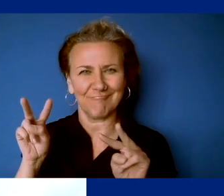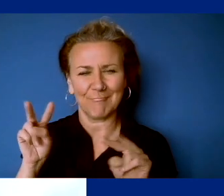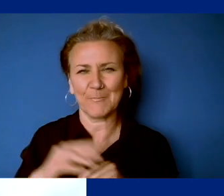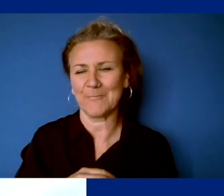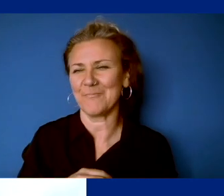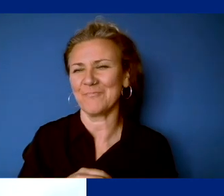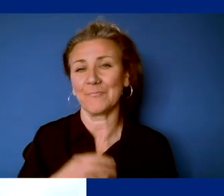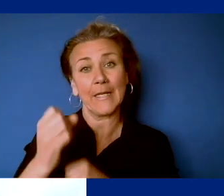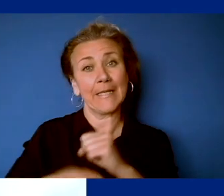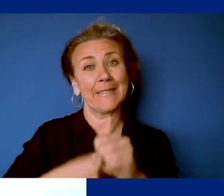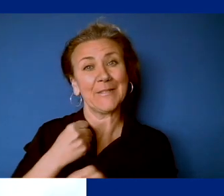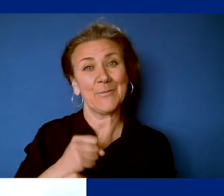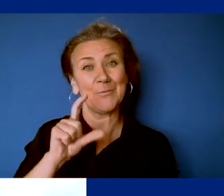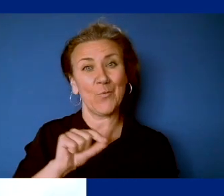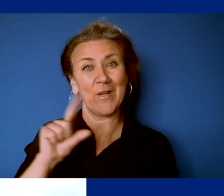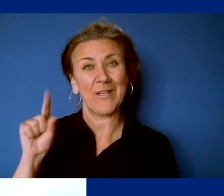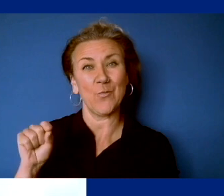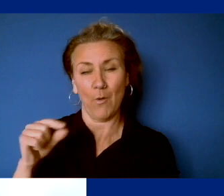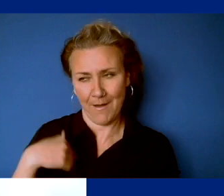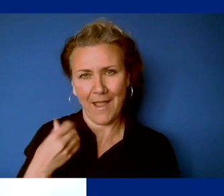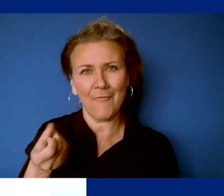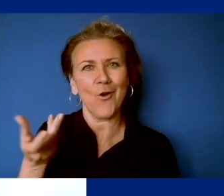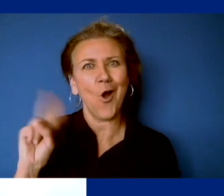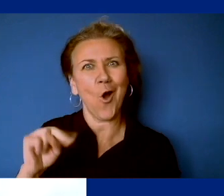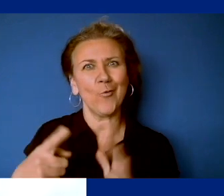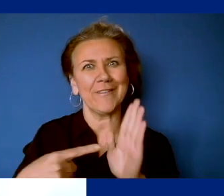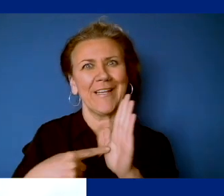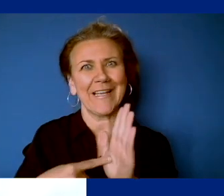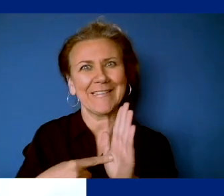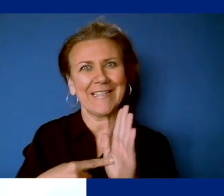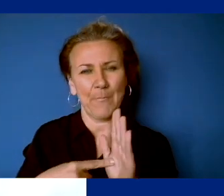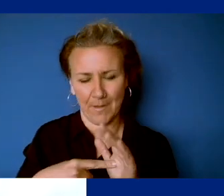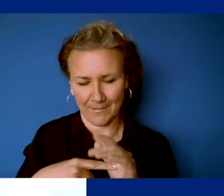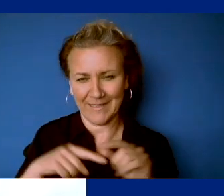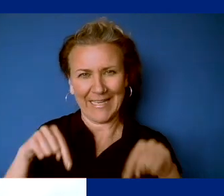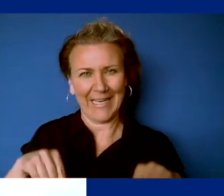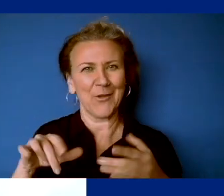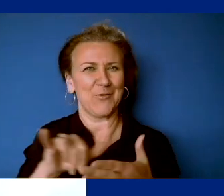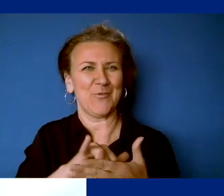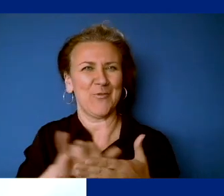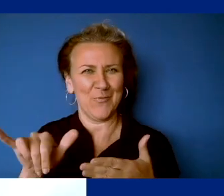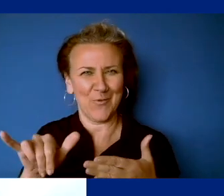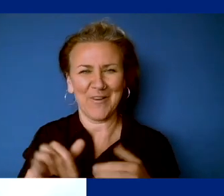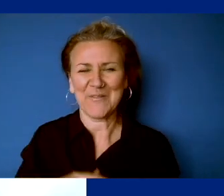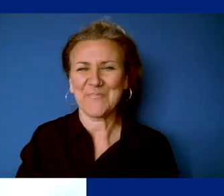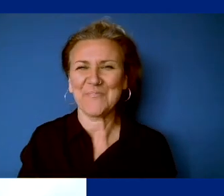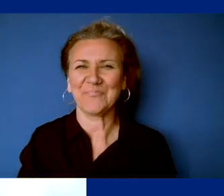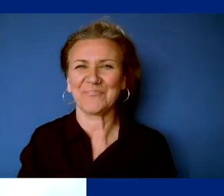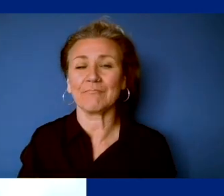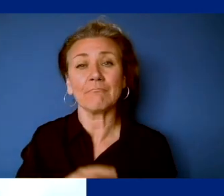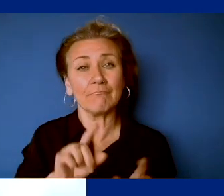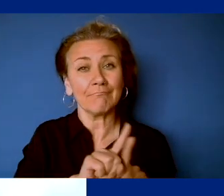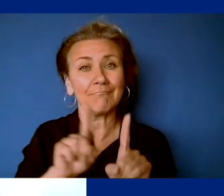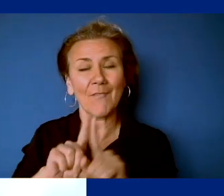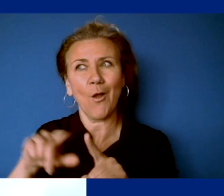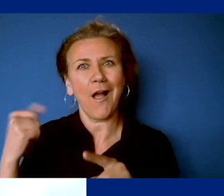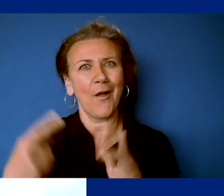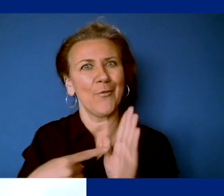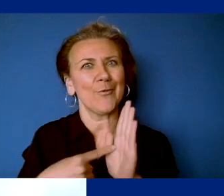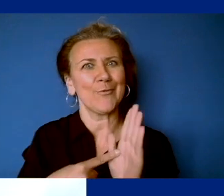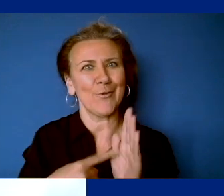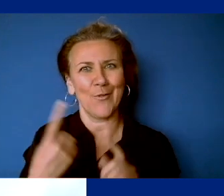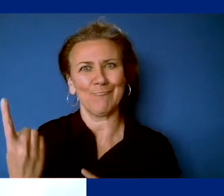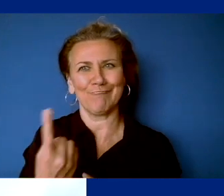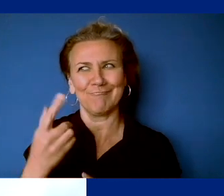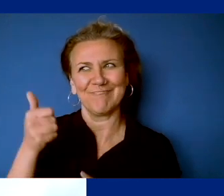In 2020, Jordan presented a solo exhibit titled Within Reach at the New Museum in New York. She's had other notable